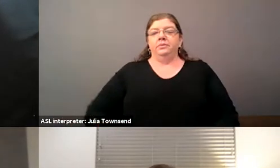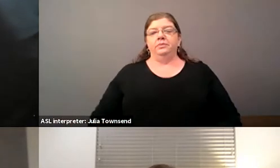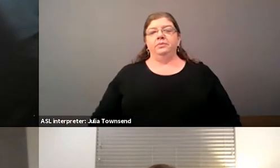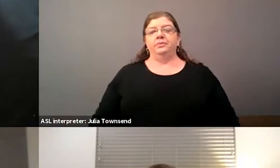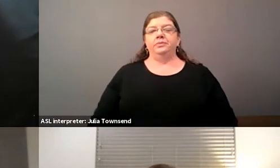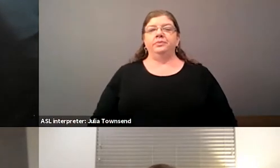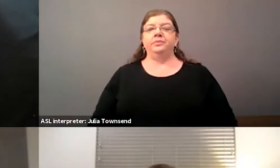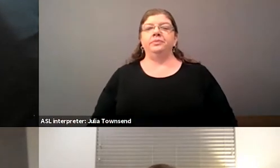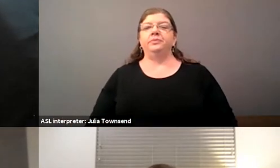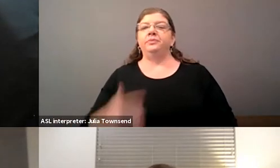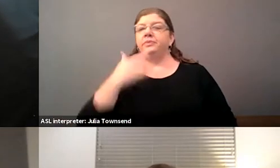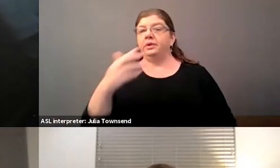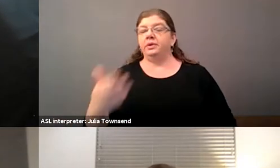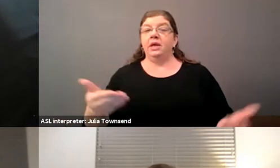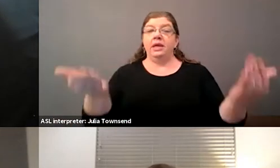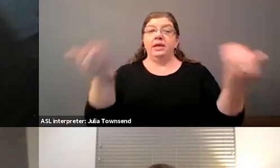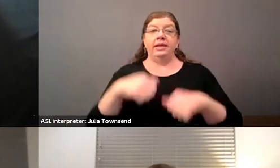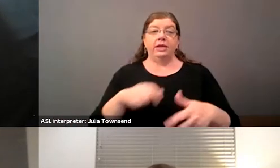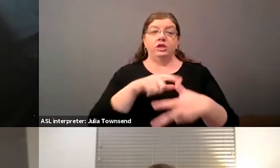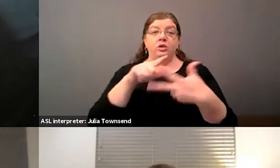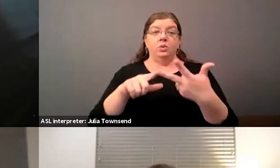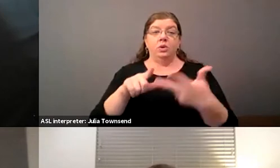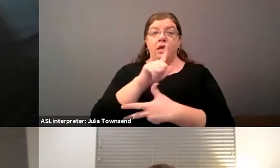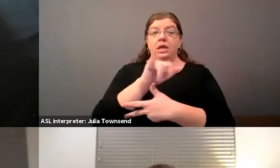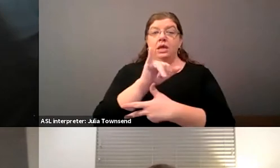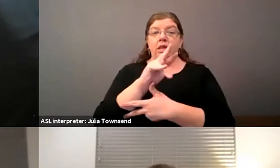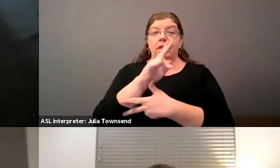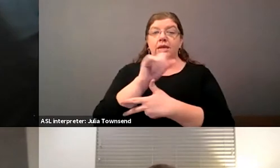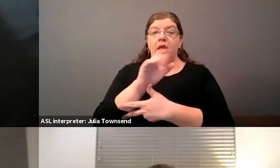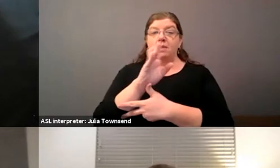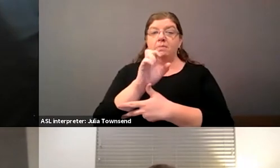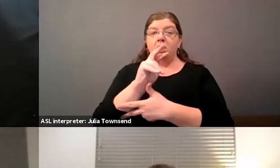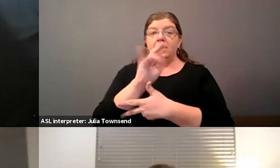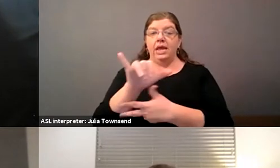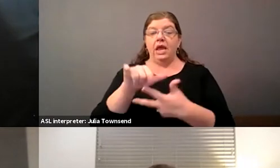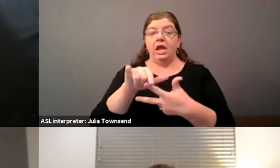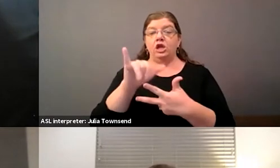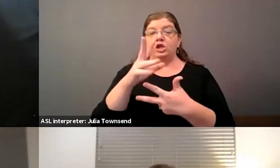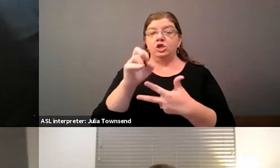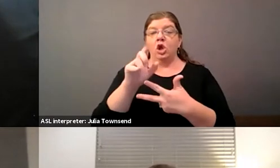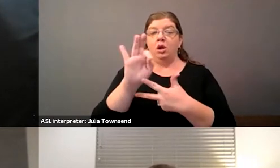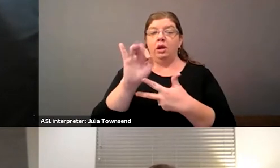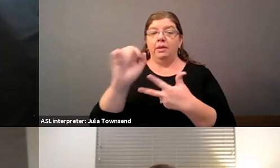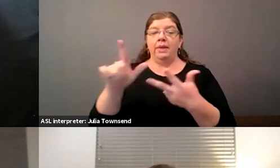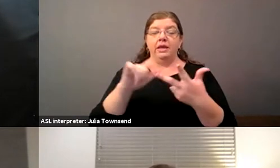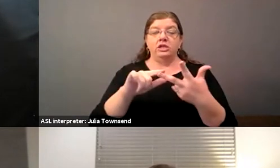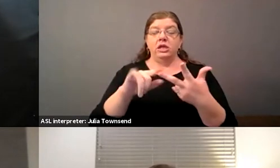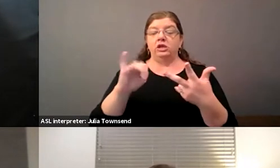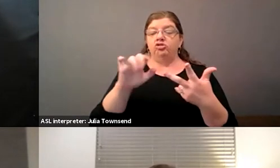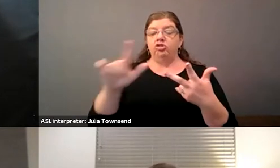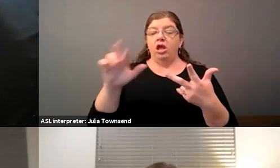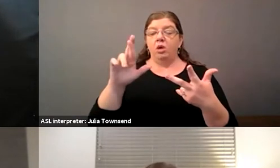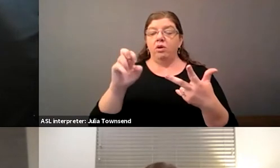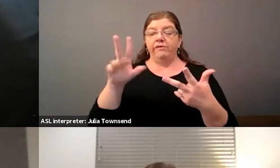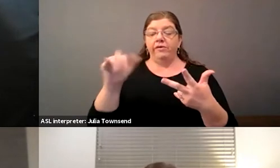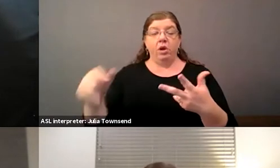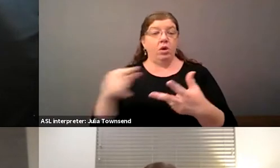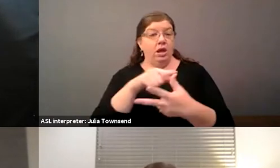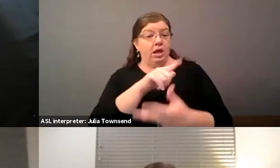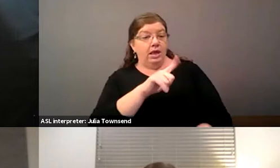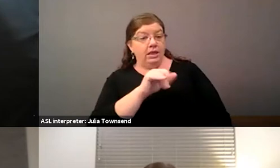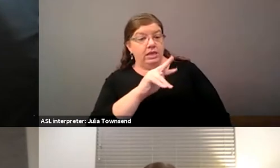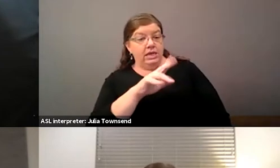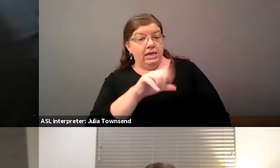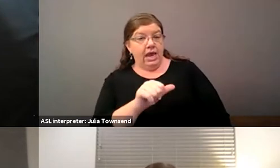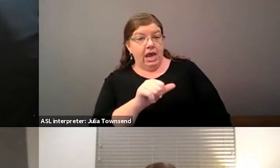thank you our next three speakers are linda bonnet angel lopez and jill rivera linda bonet